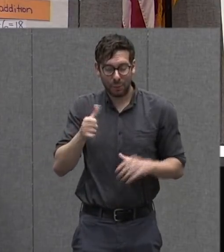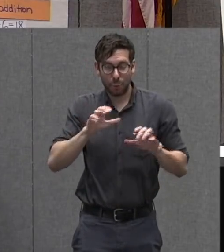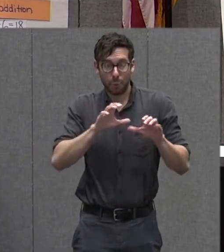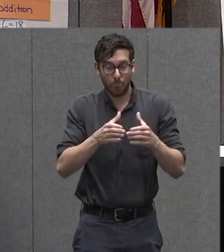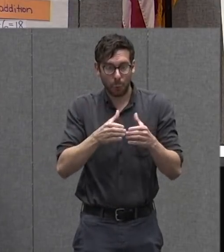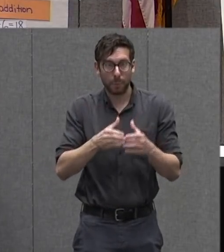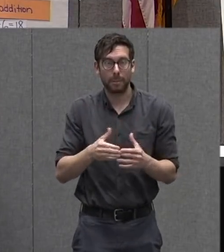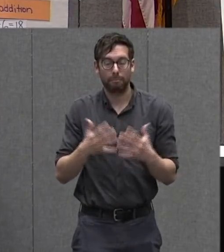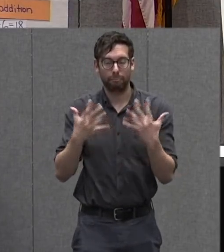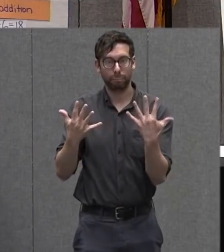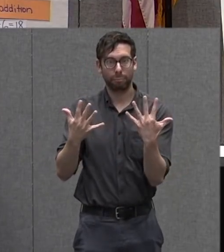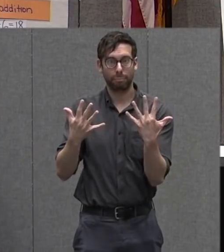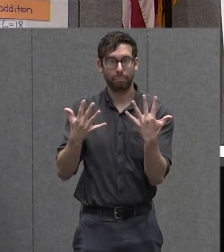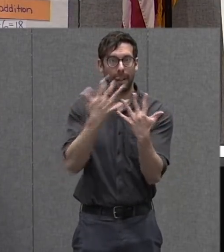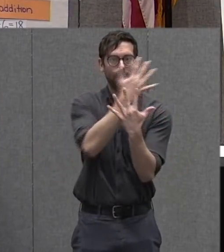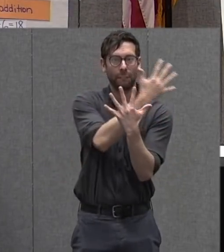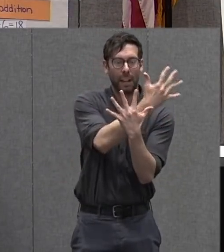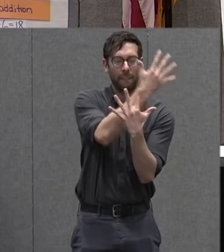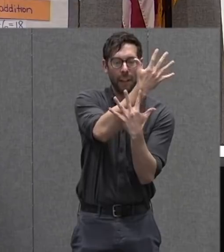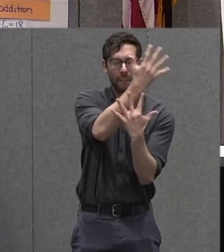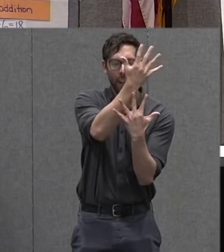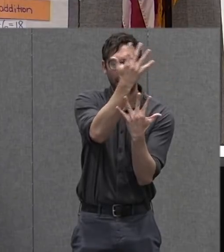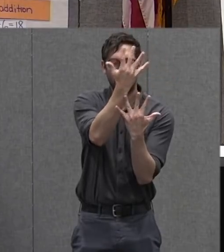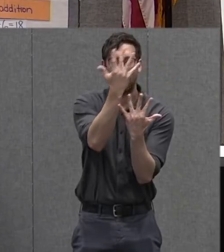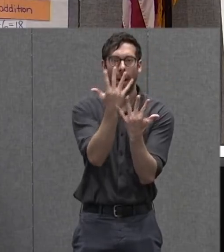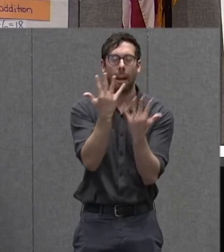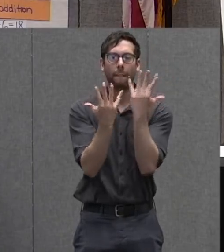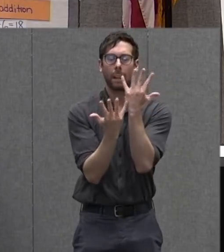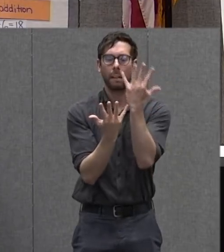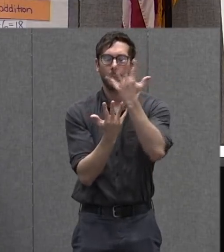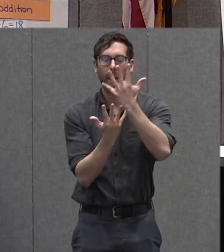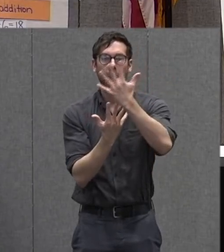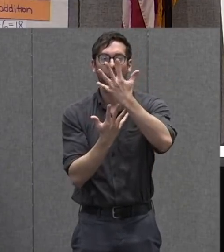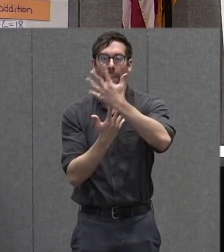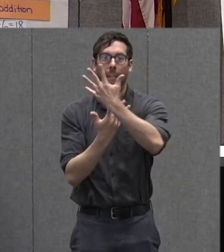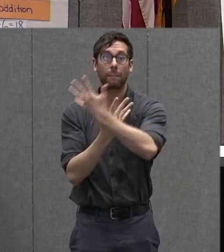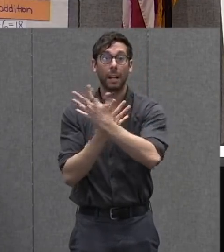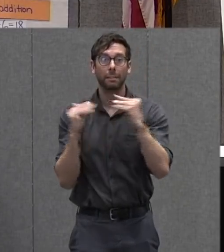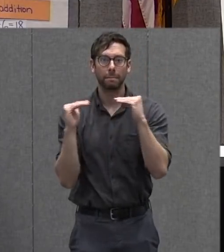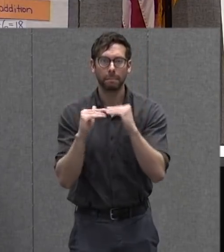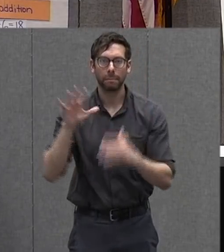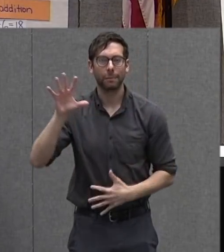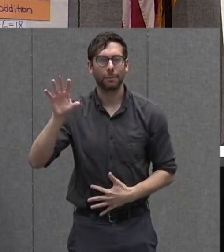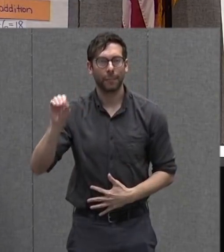with a multiplication sentence? I think we can.